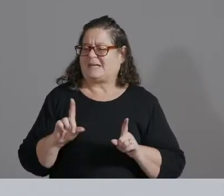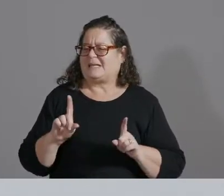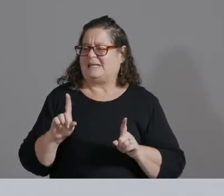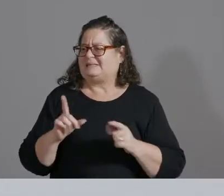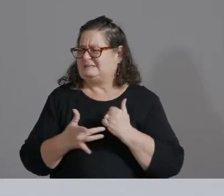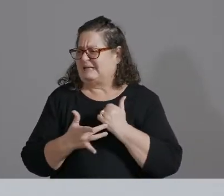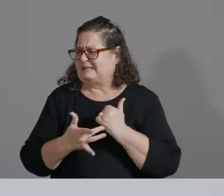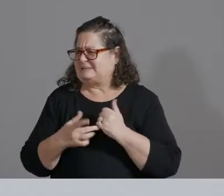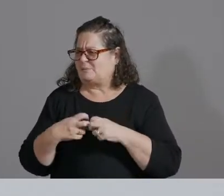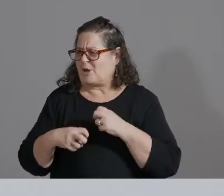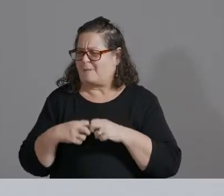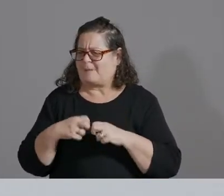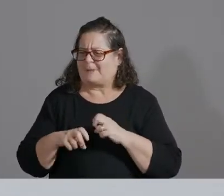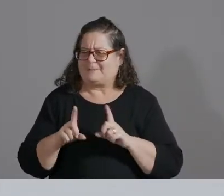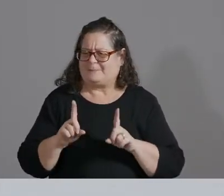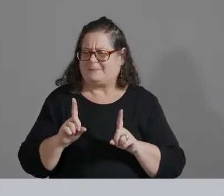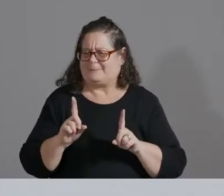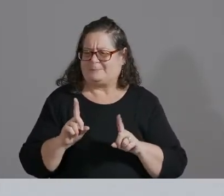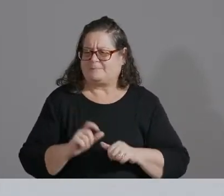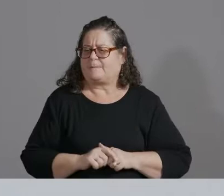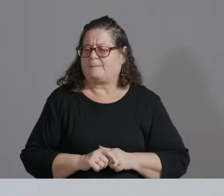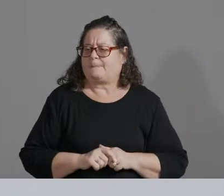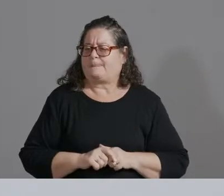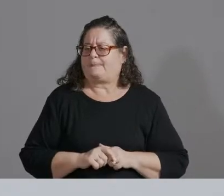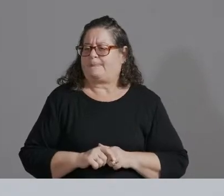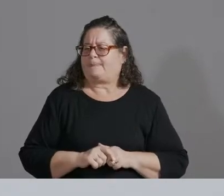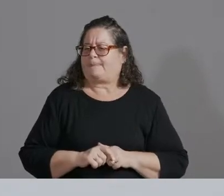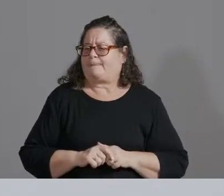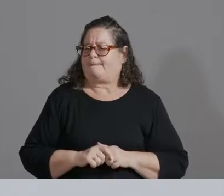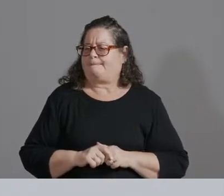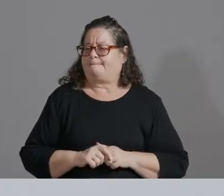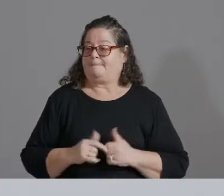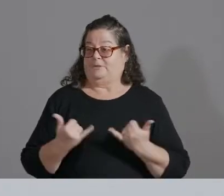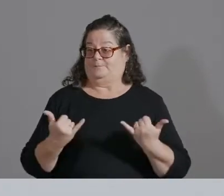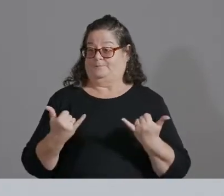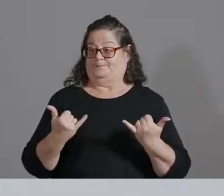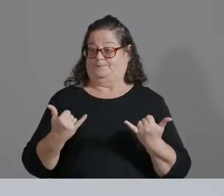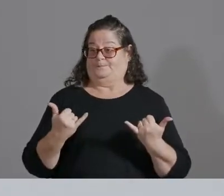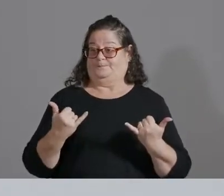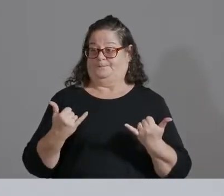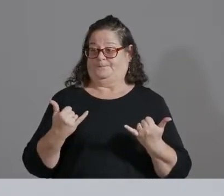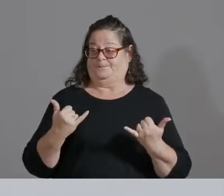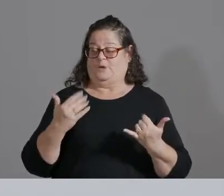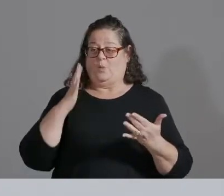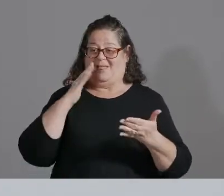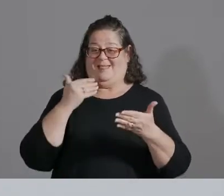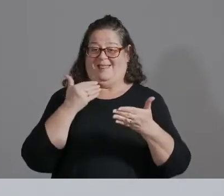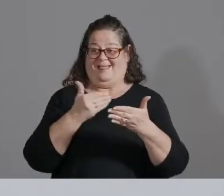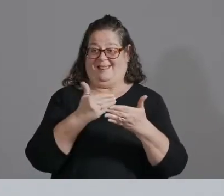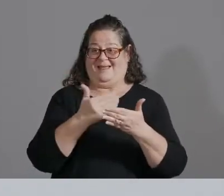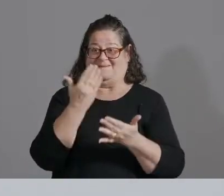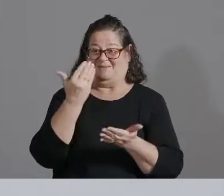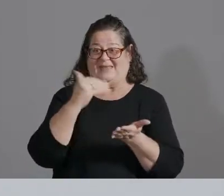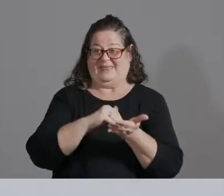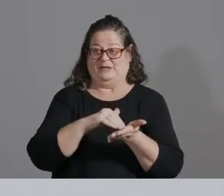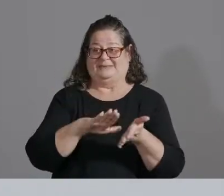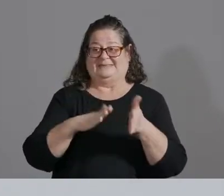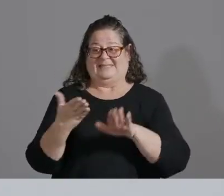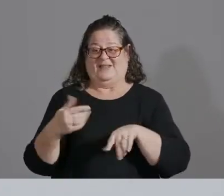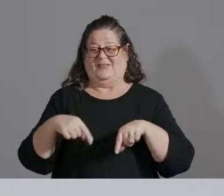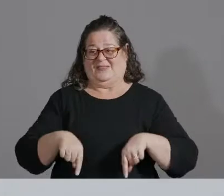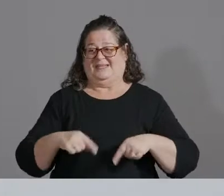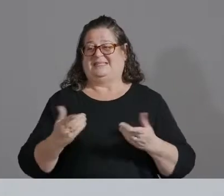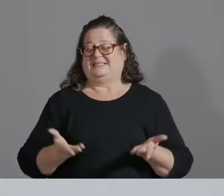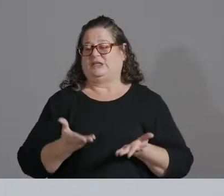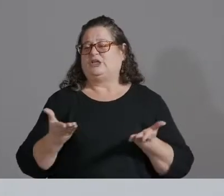switch gears though, as we are now approaching 15,000 deaths. And I just really am curious, why